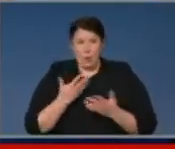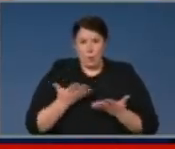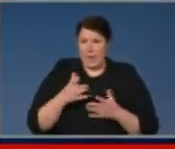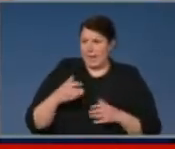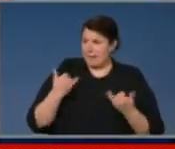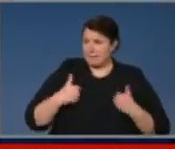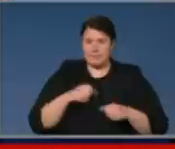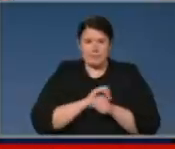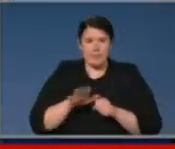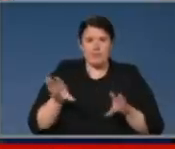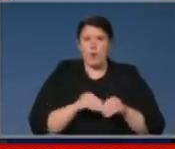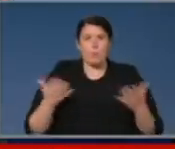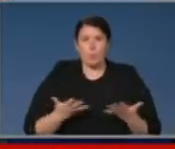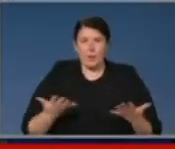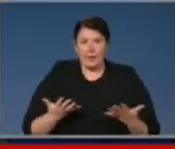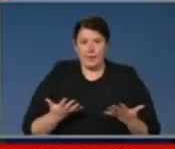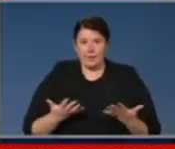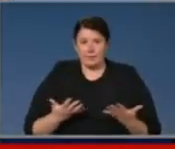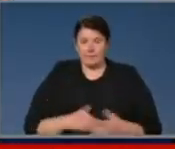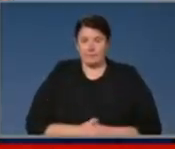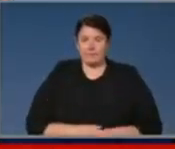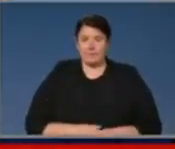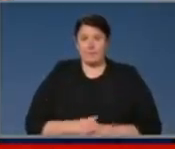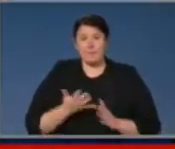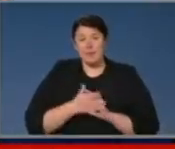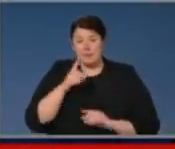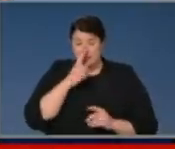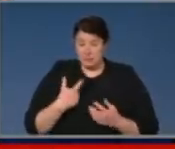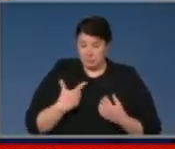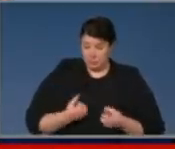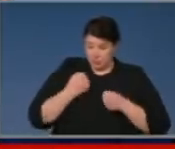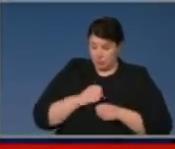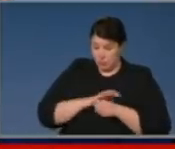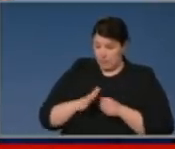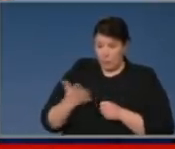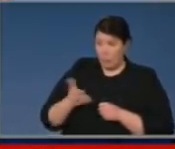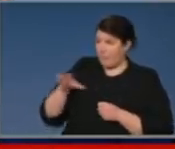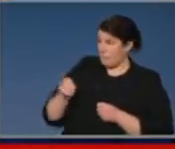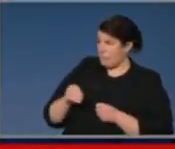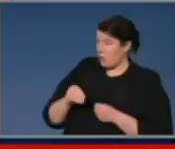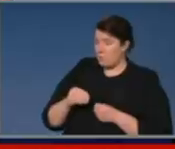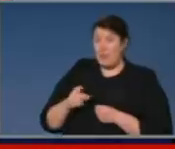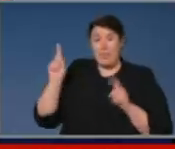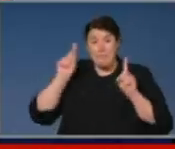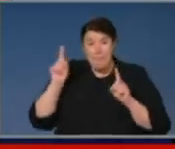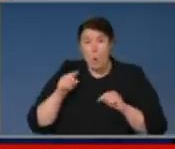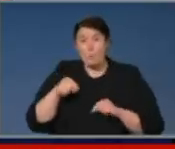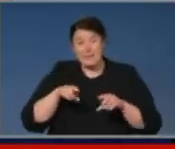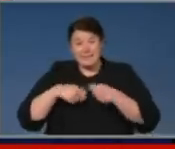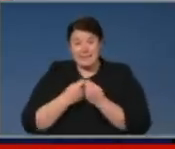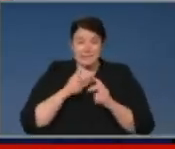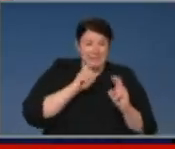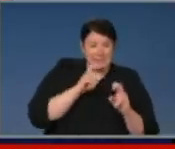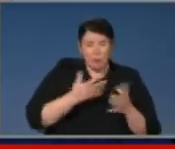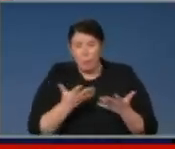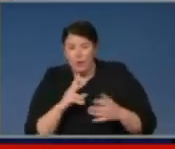that tracing is about helping to find the cases in the community. Now, public health officials have been doing that manually, and today we're expanding